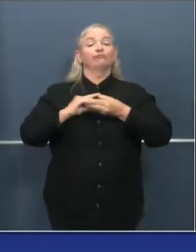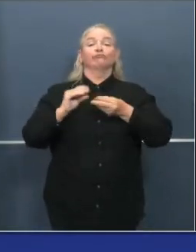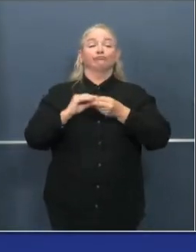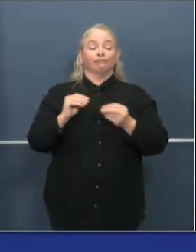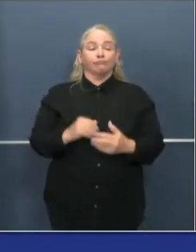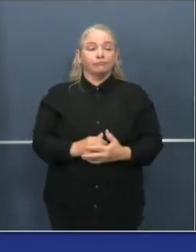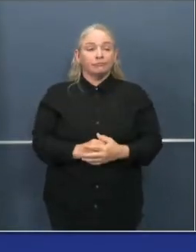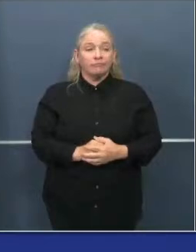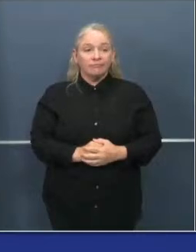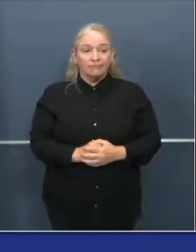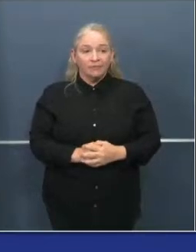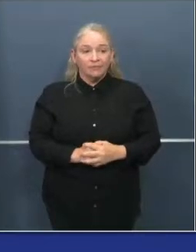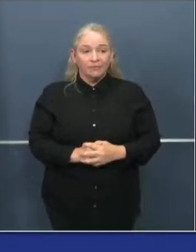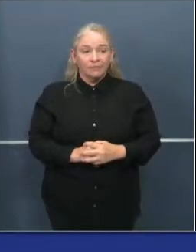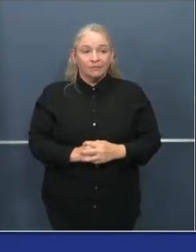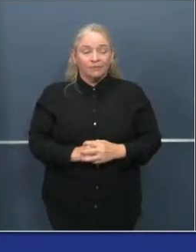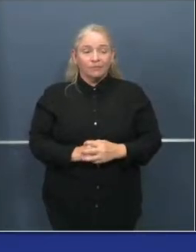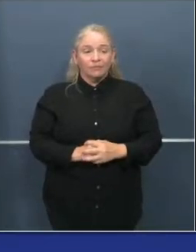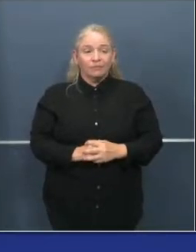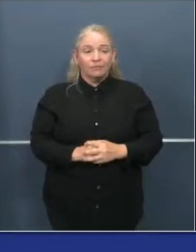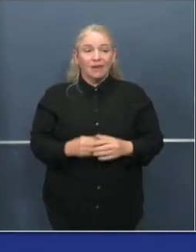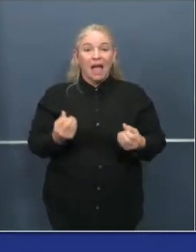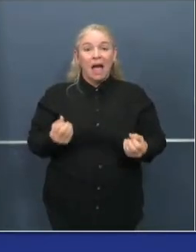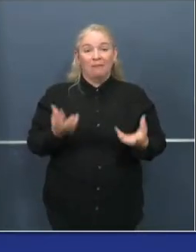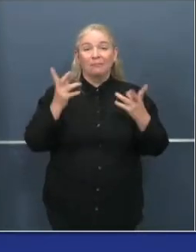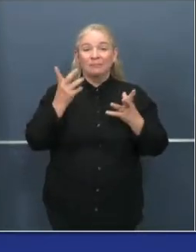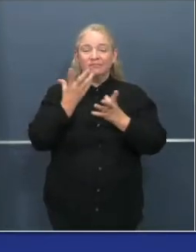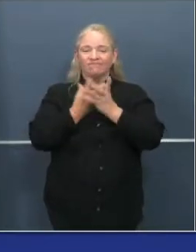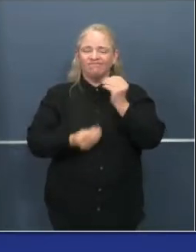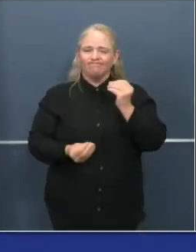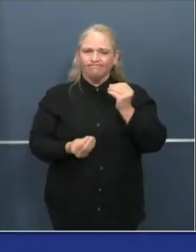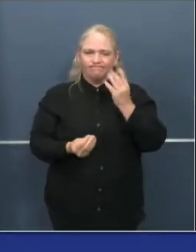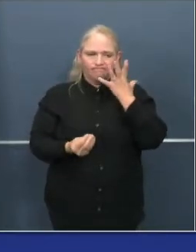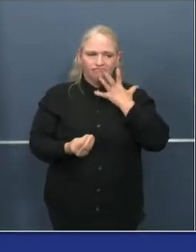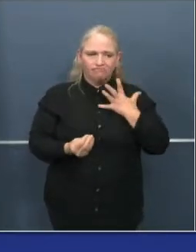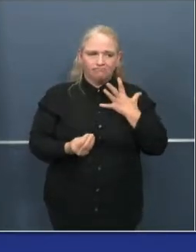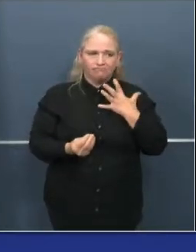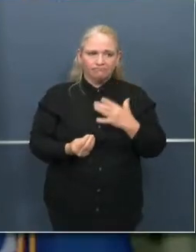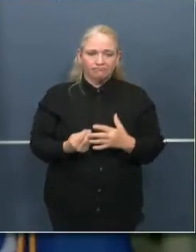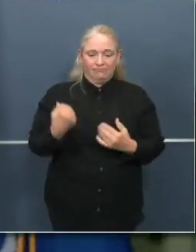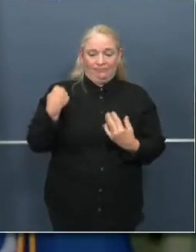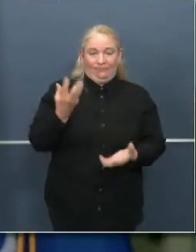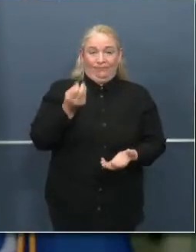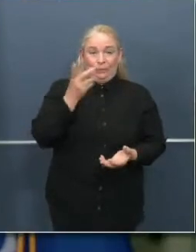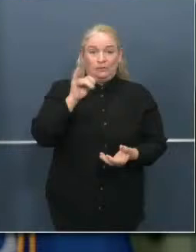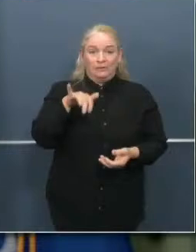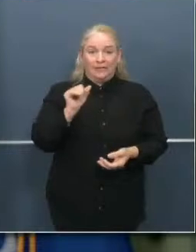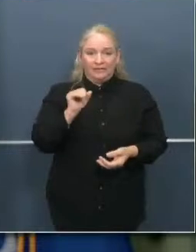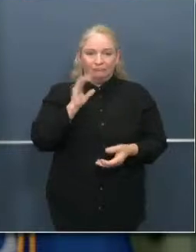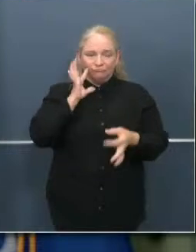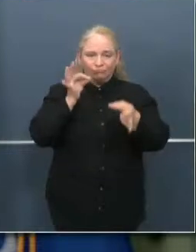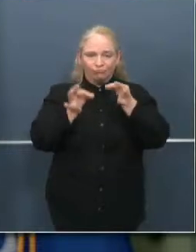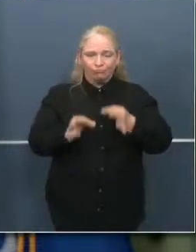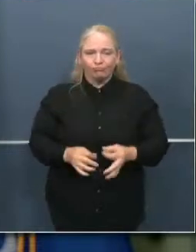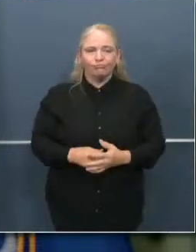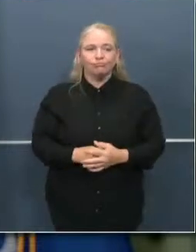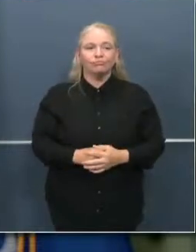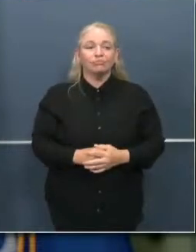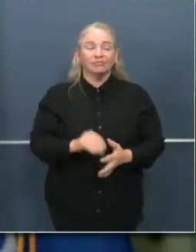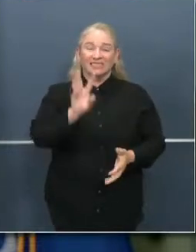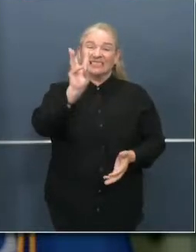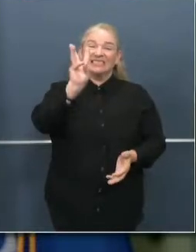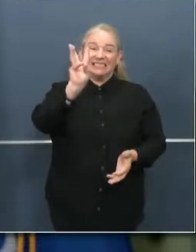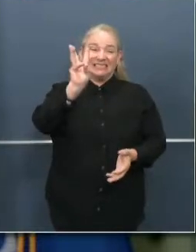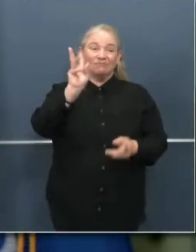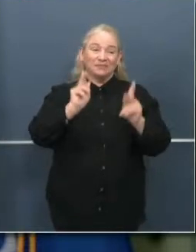reporting period. 6 people lost their lives on Sunday to the coronavirus, and 18 people lost